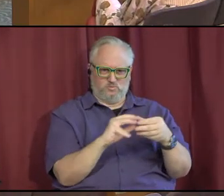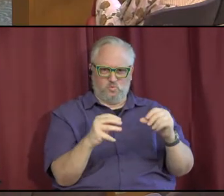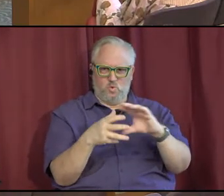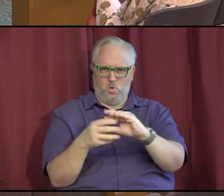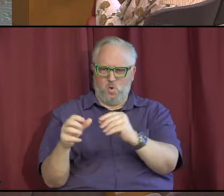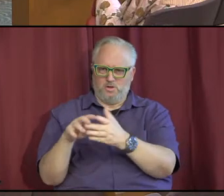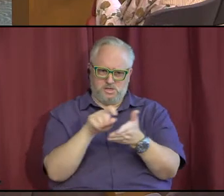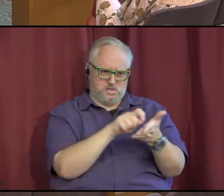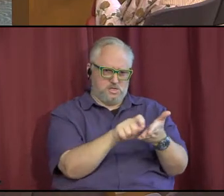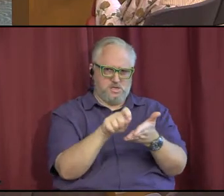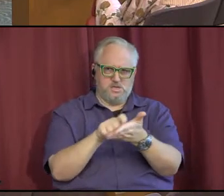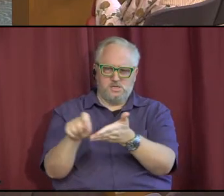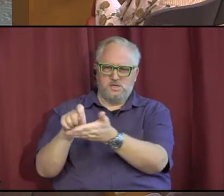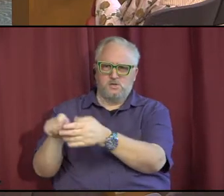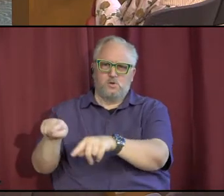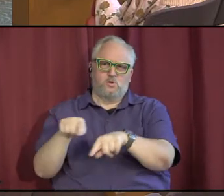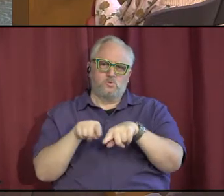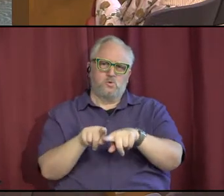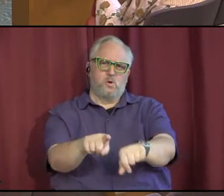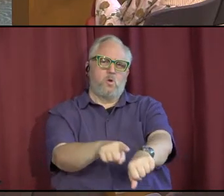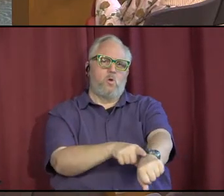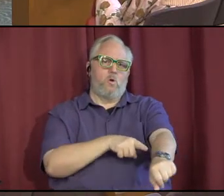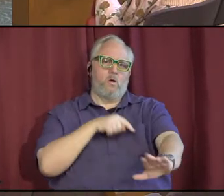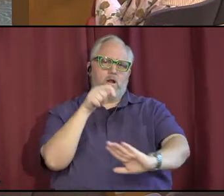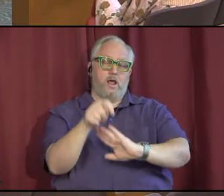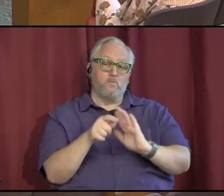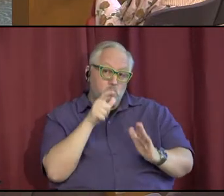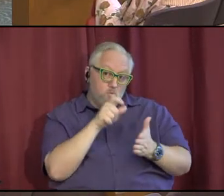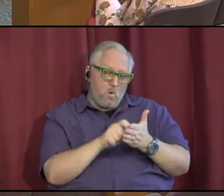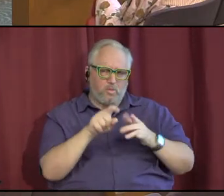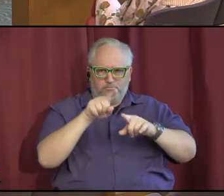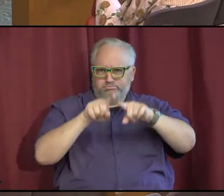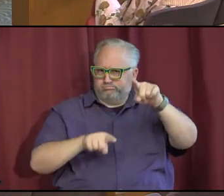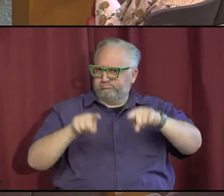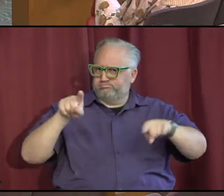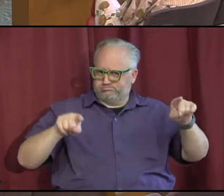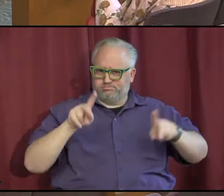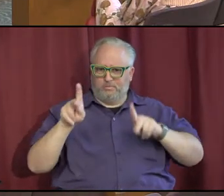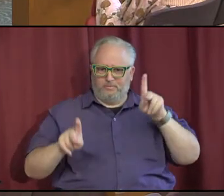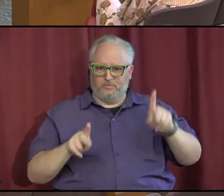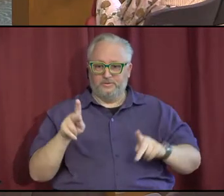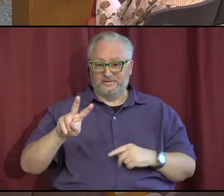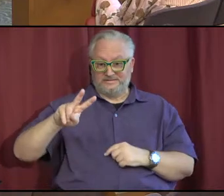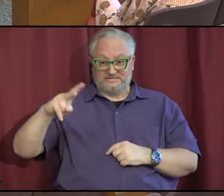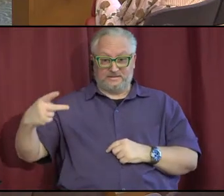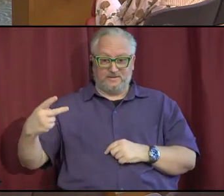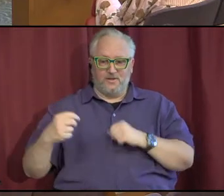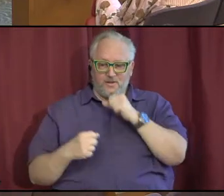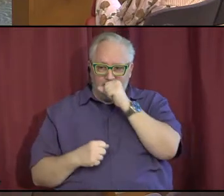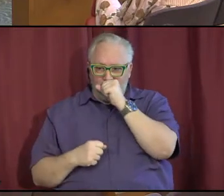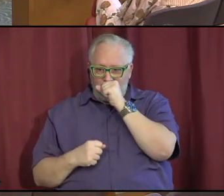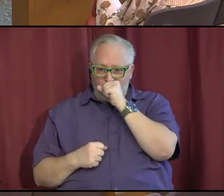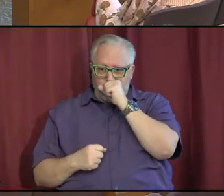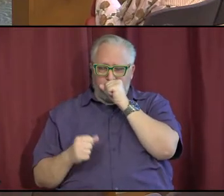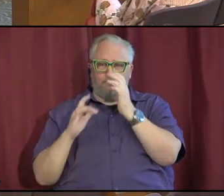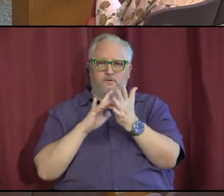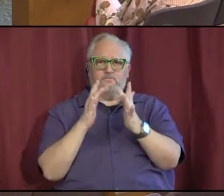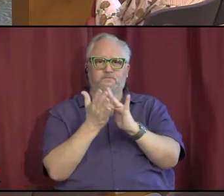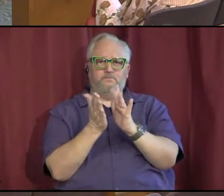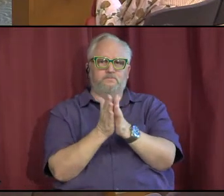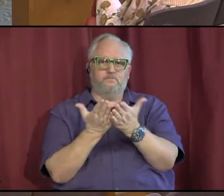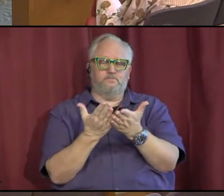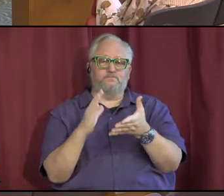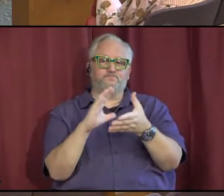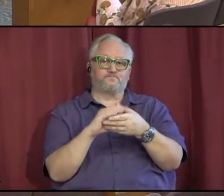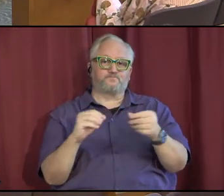and told over a long period of time by different people. Second, the stories in the Bible have